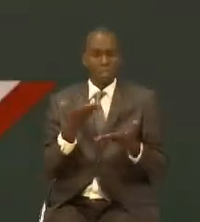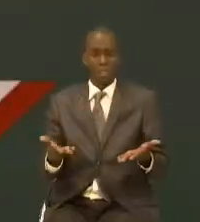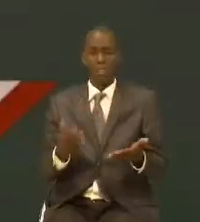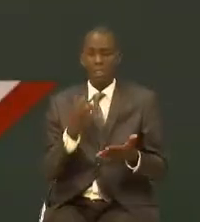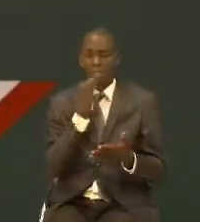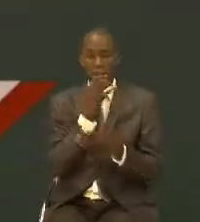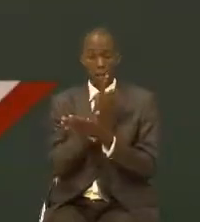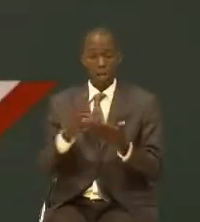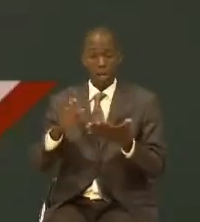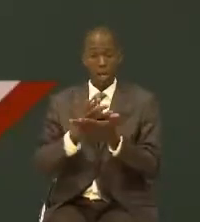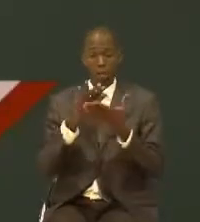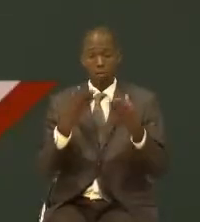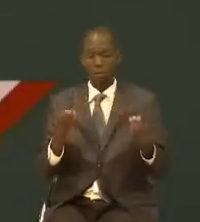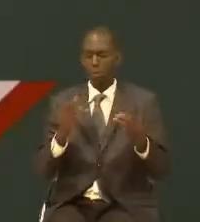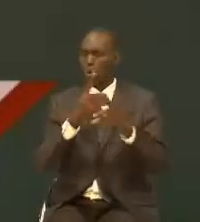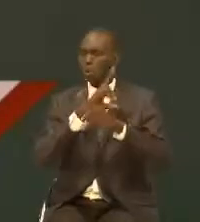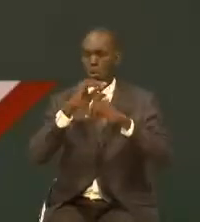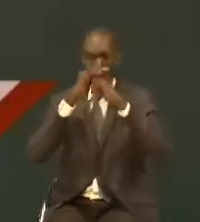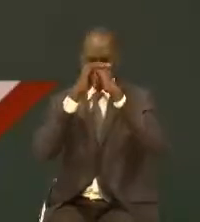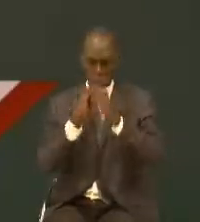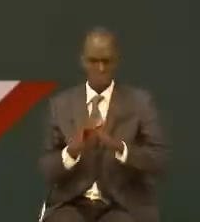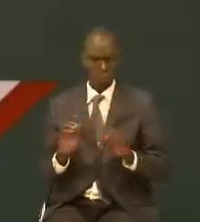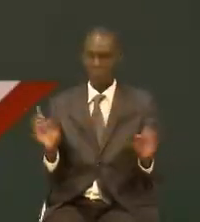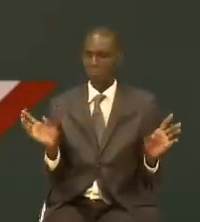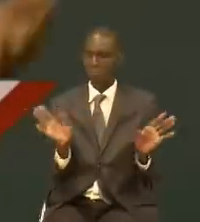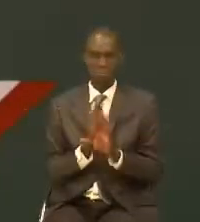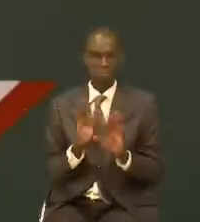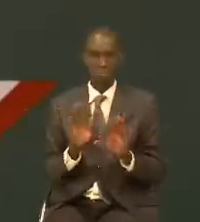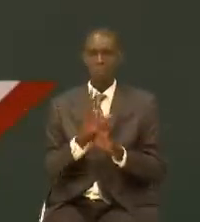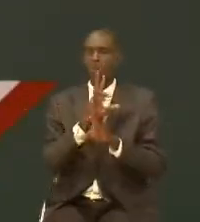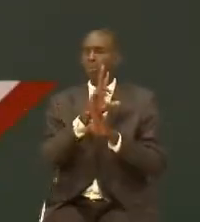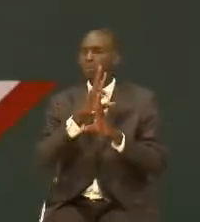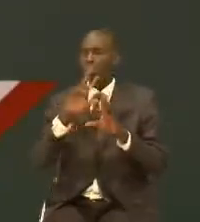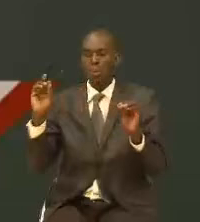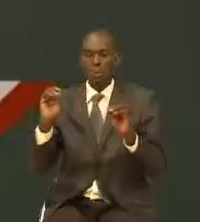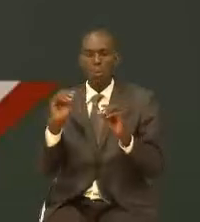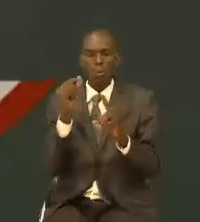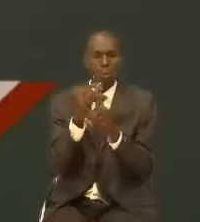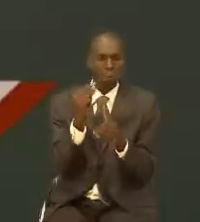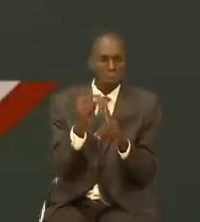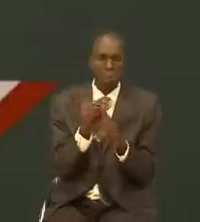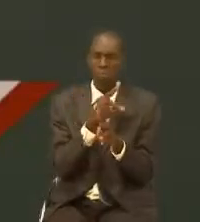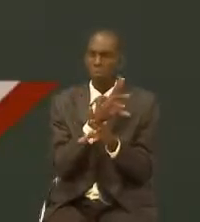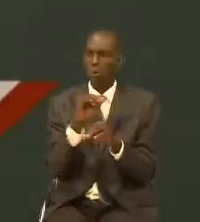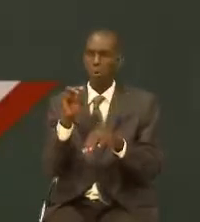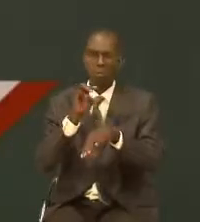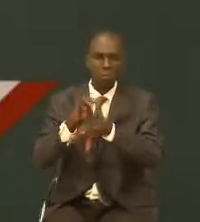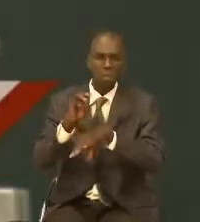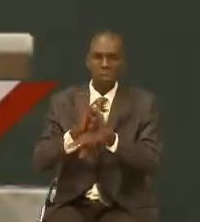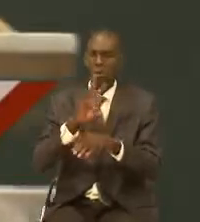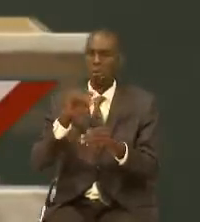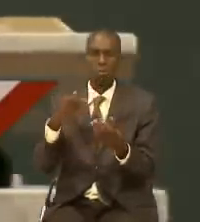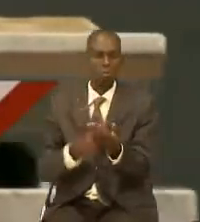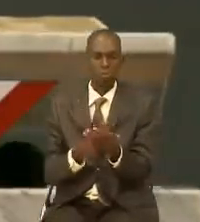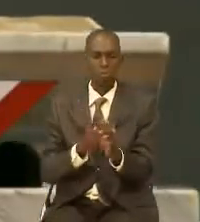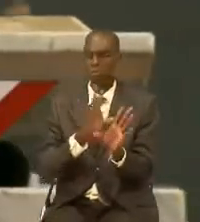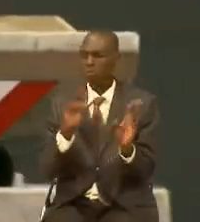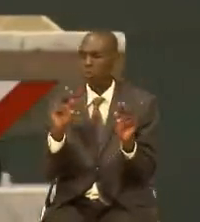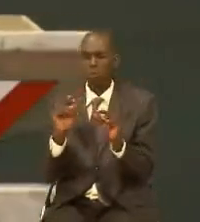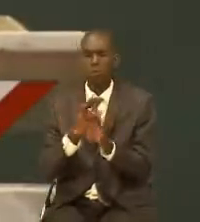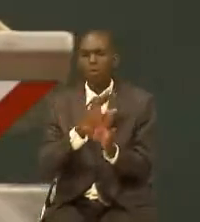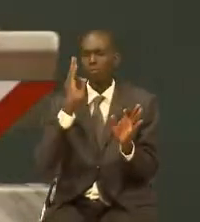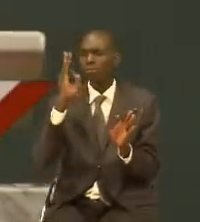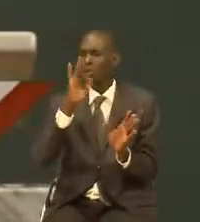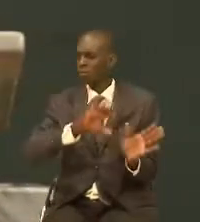any worship and without the word and without the message we'll just say blind eyes open i will say lim